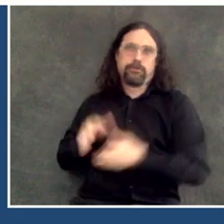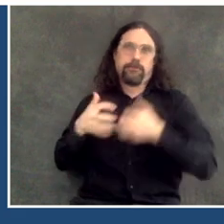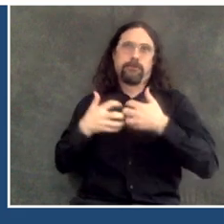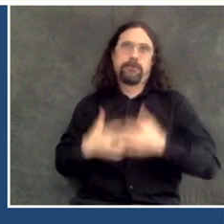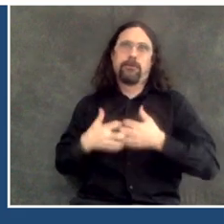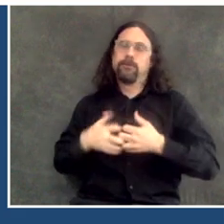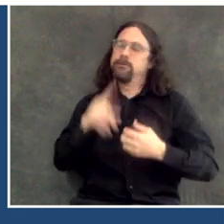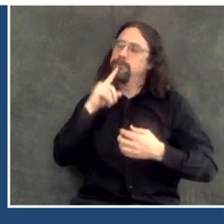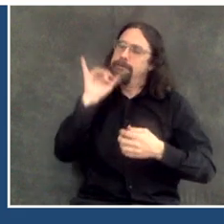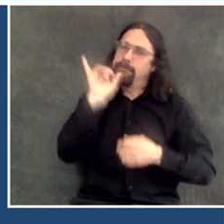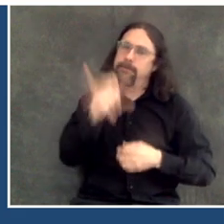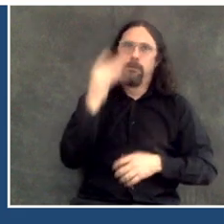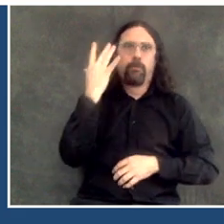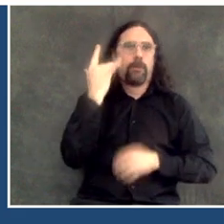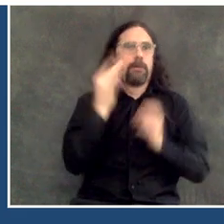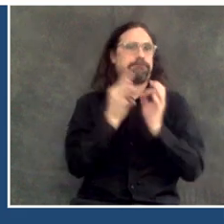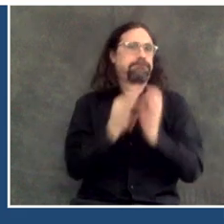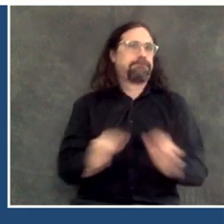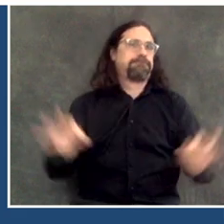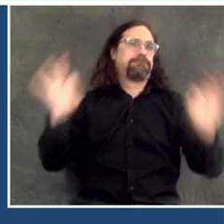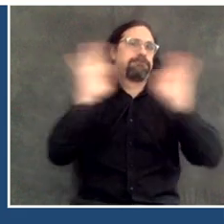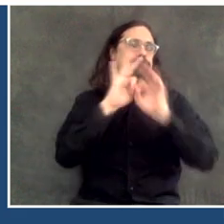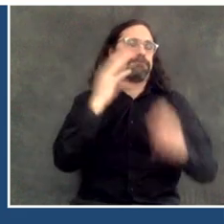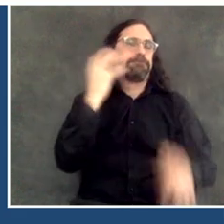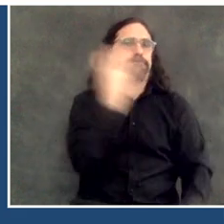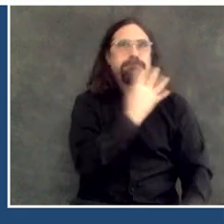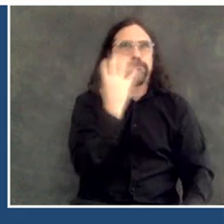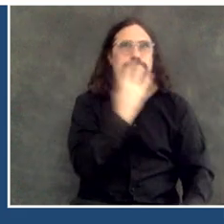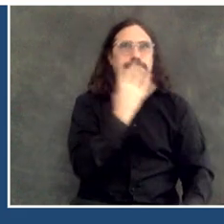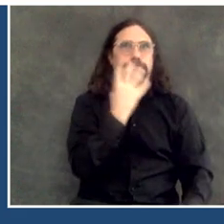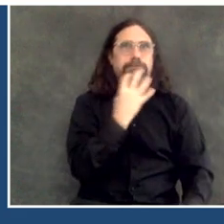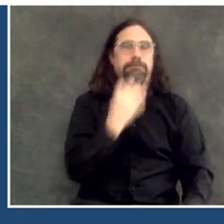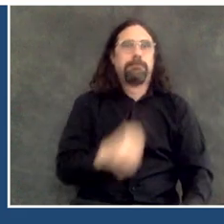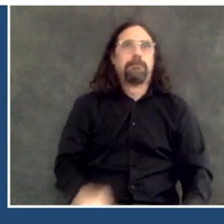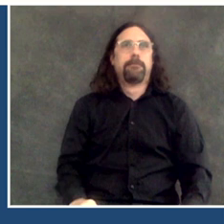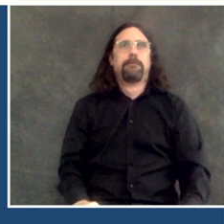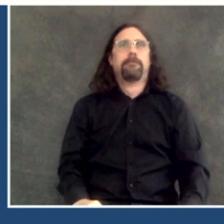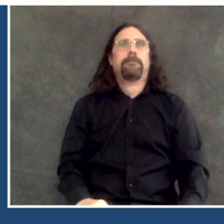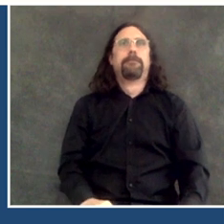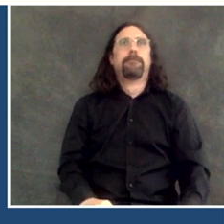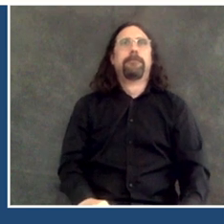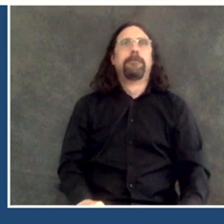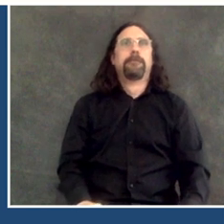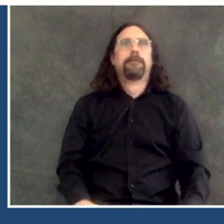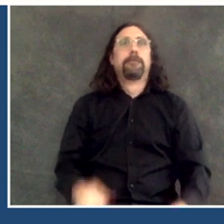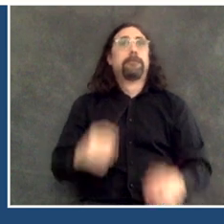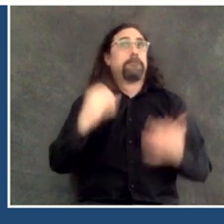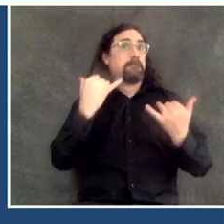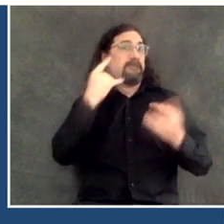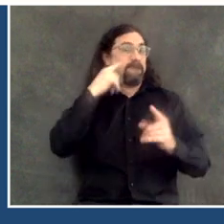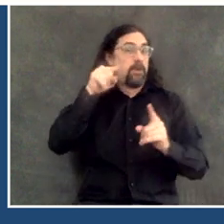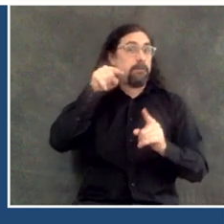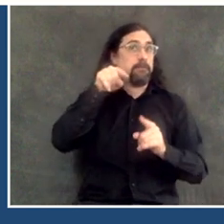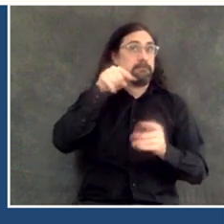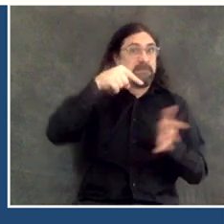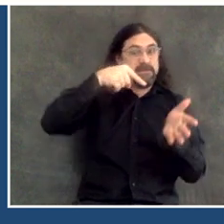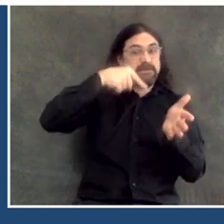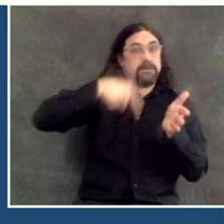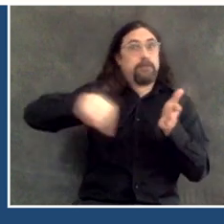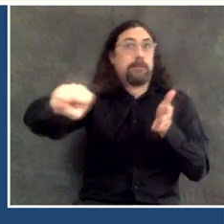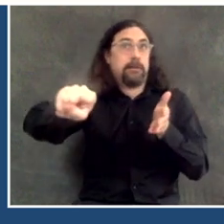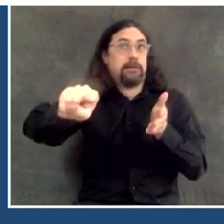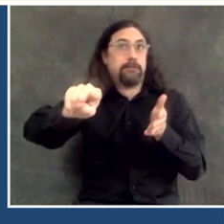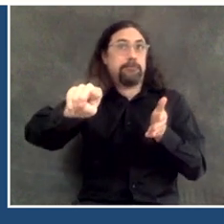What do we need for next week? A minimum of 2,500 to 3,000